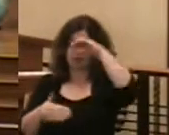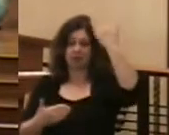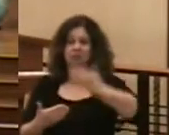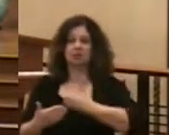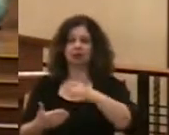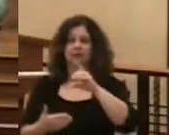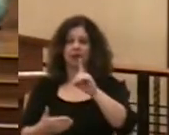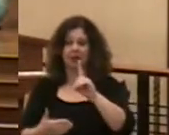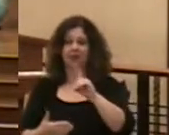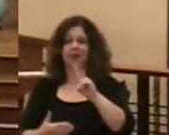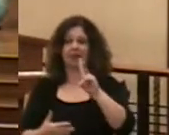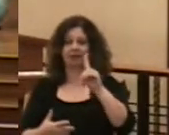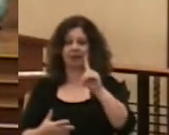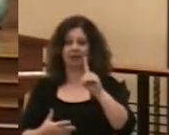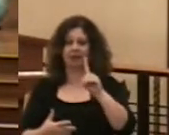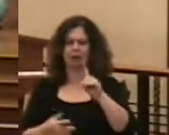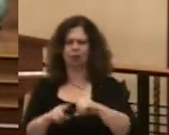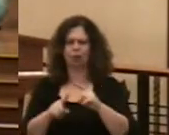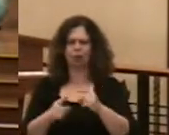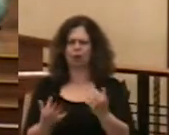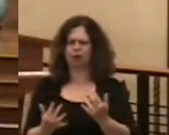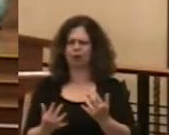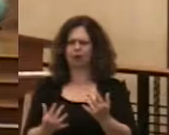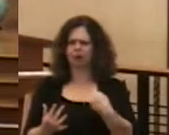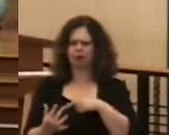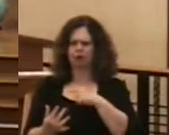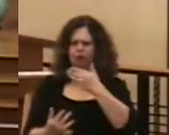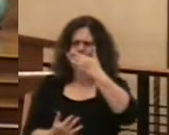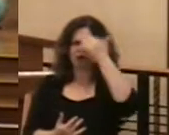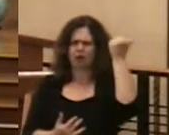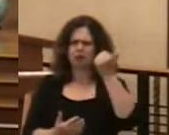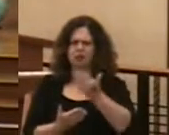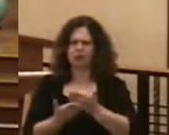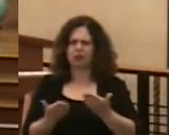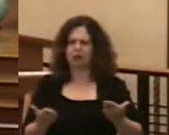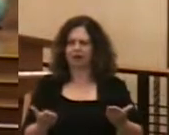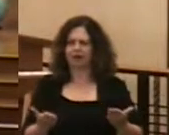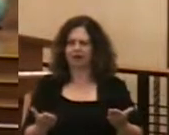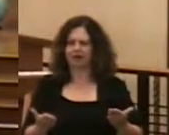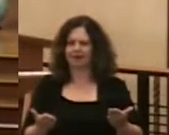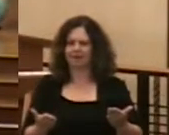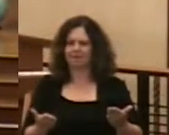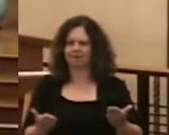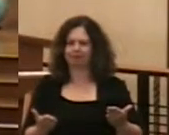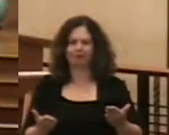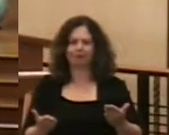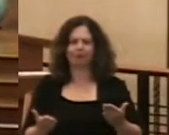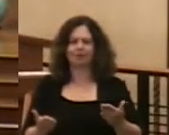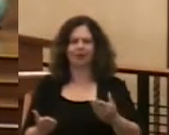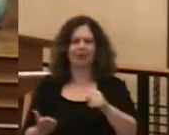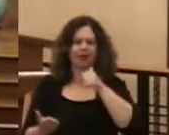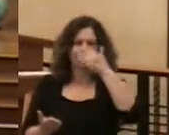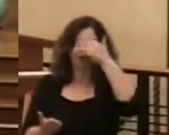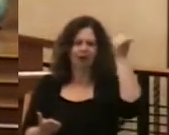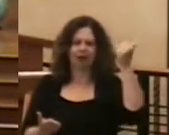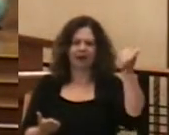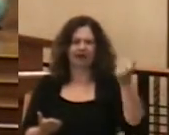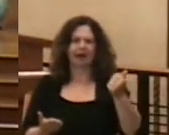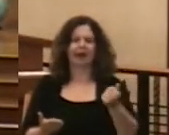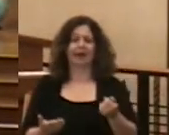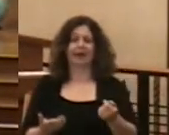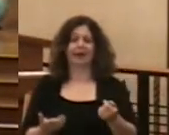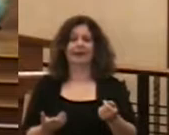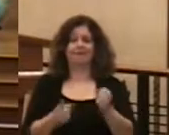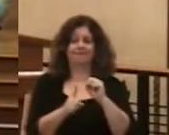But wait. Have we not forgotten something? Have we not forgotten an episode